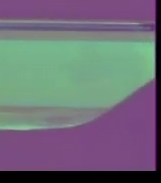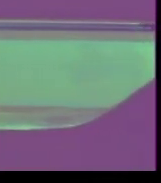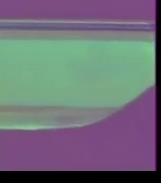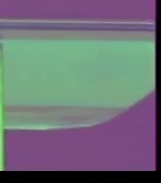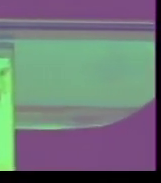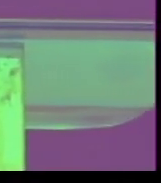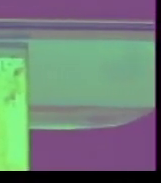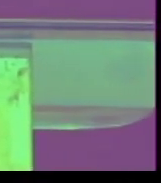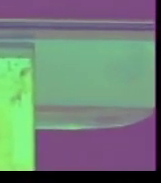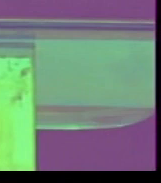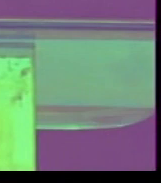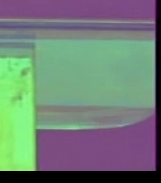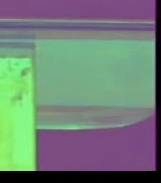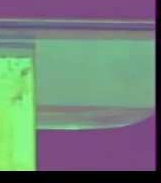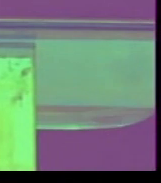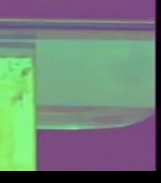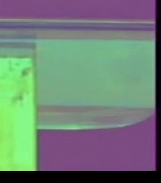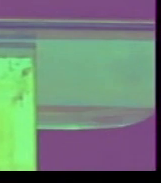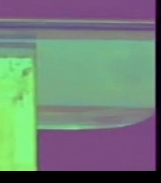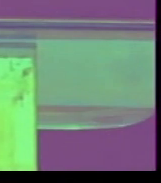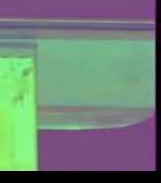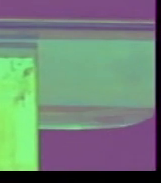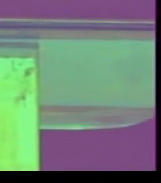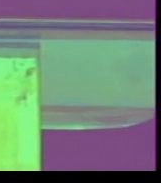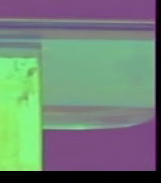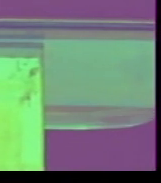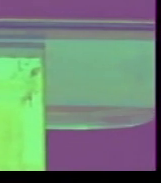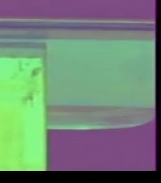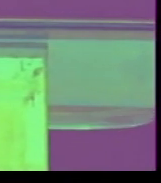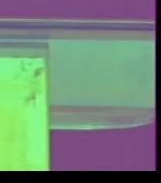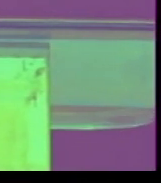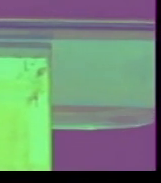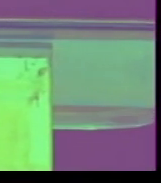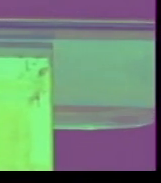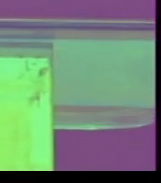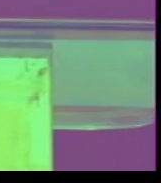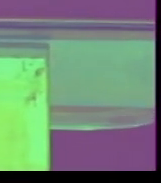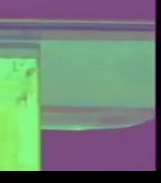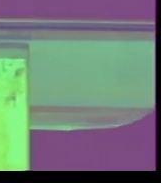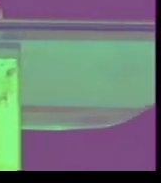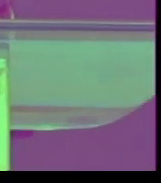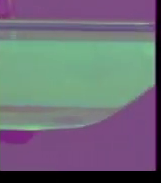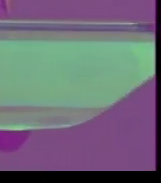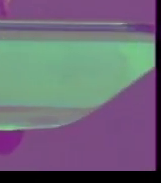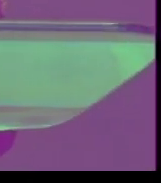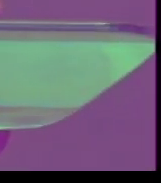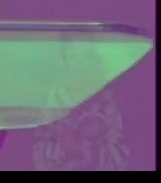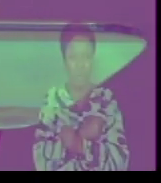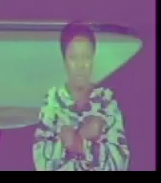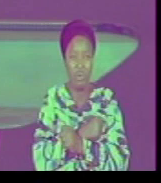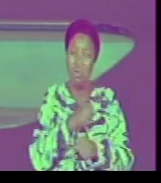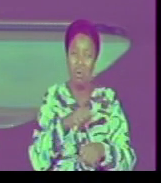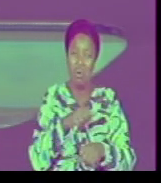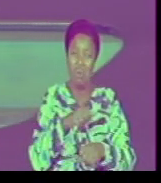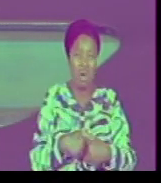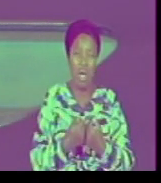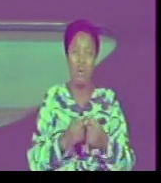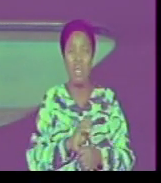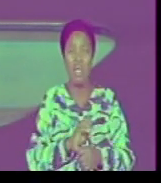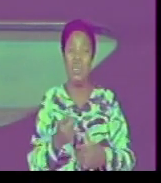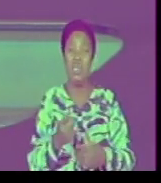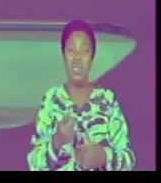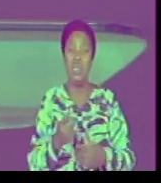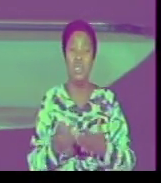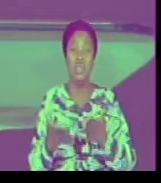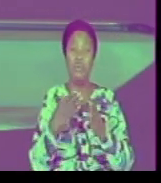in love. Whatever the service may be, however small the service may be, however little space of